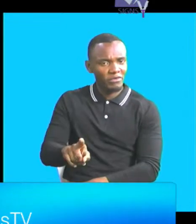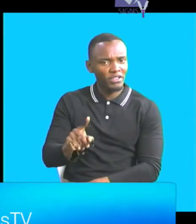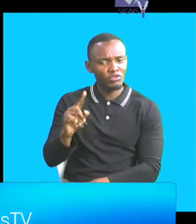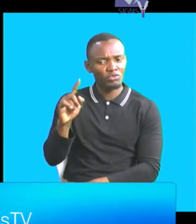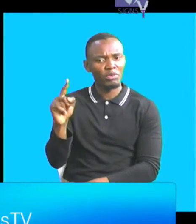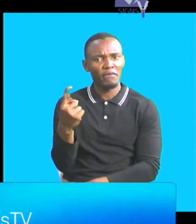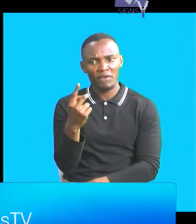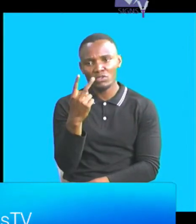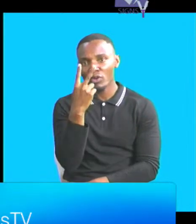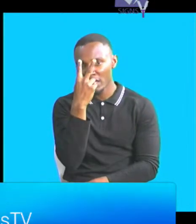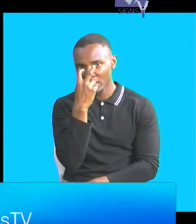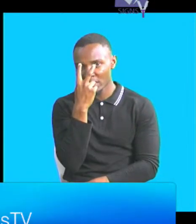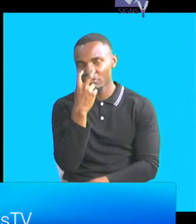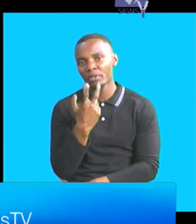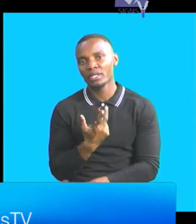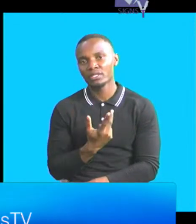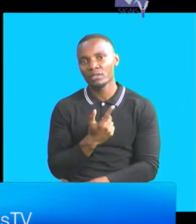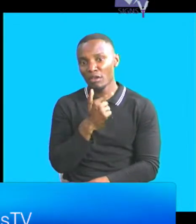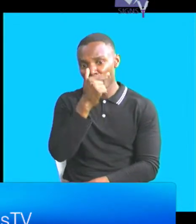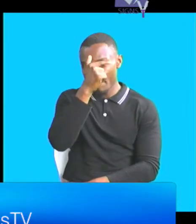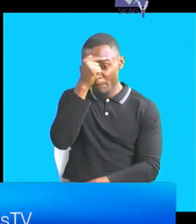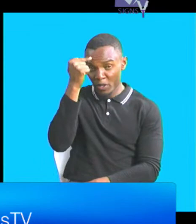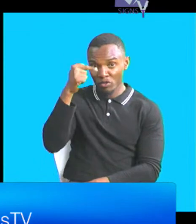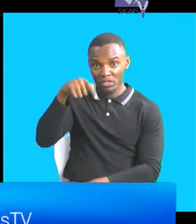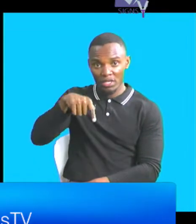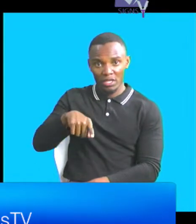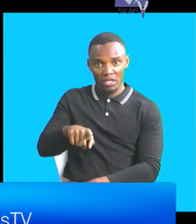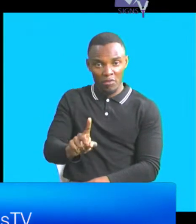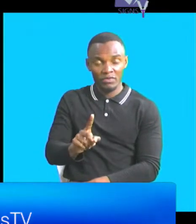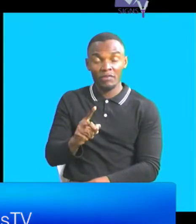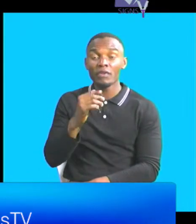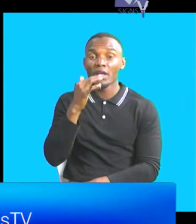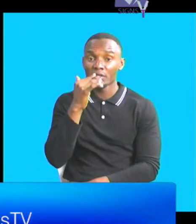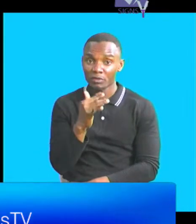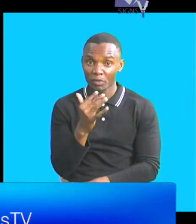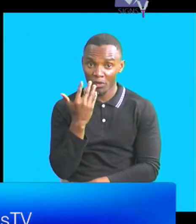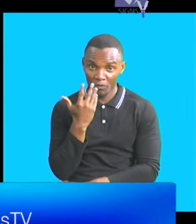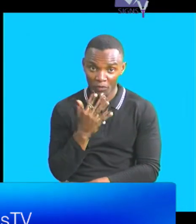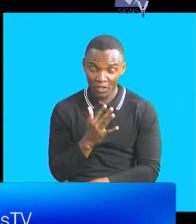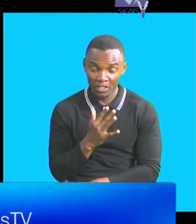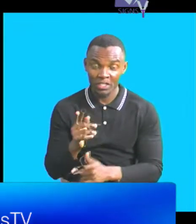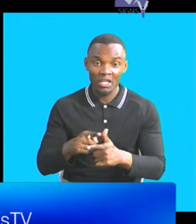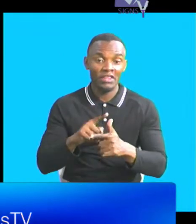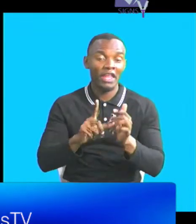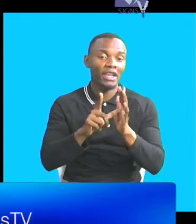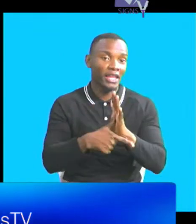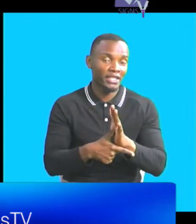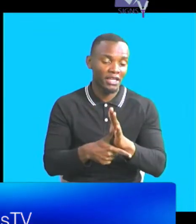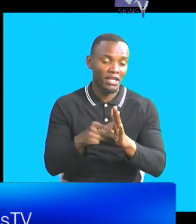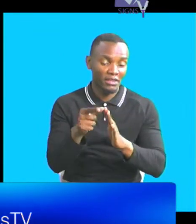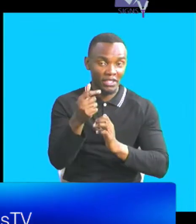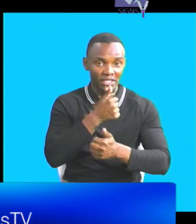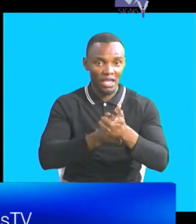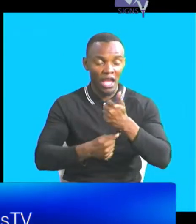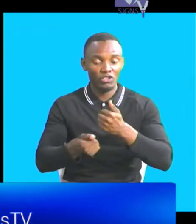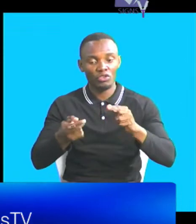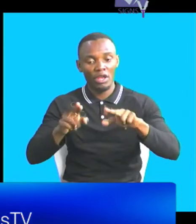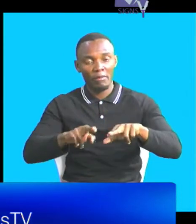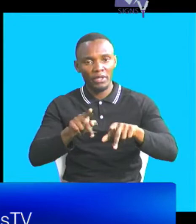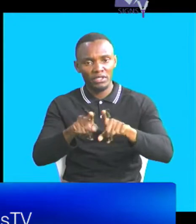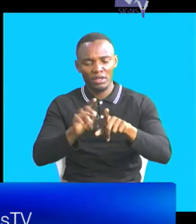first suspect, kwa sababu yeye aliongea na ikafanyika, na kila mtu